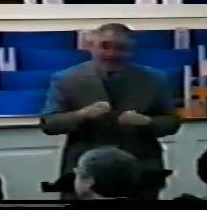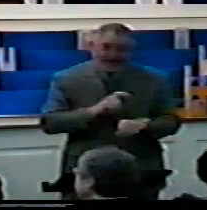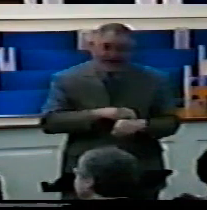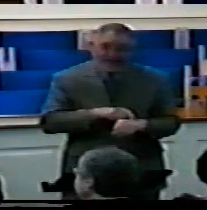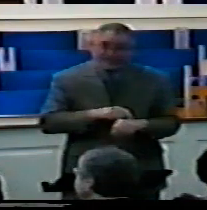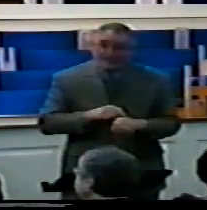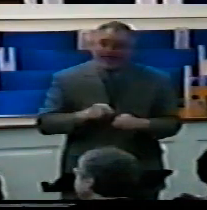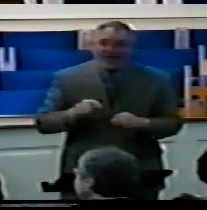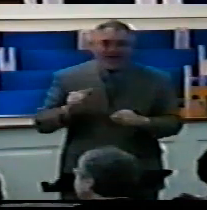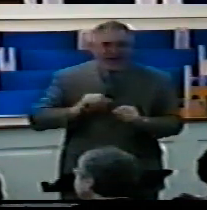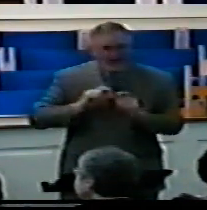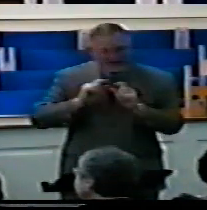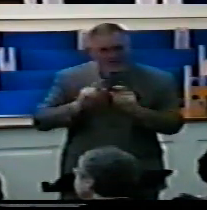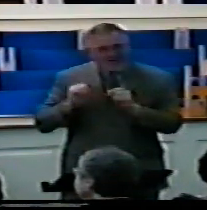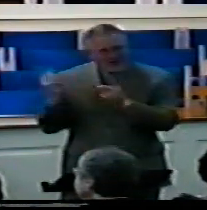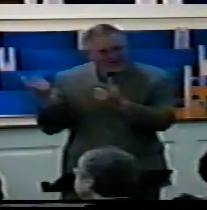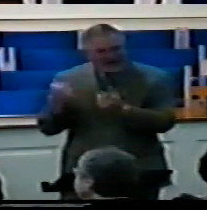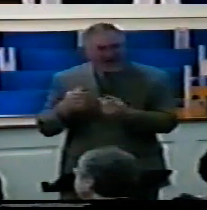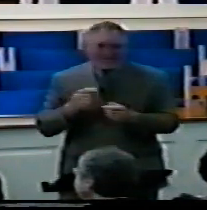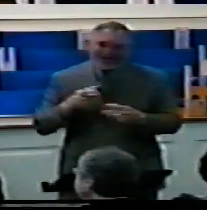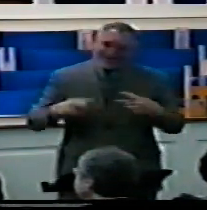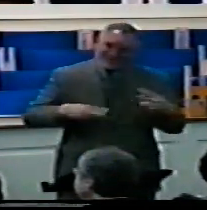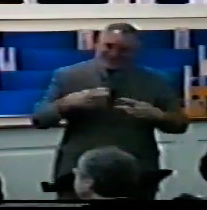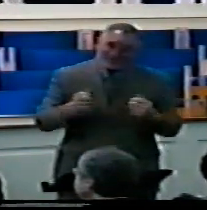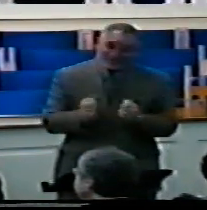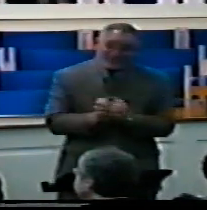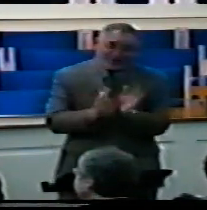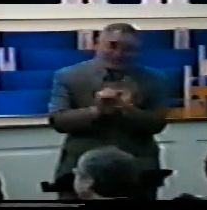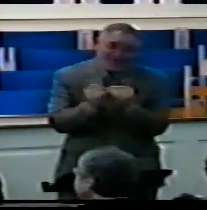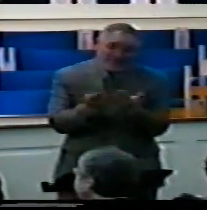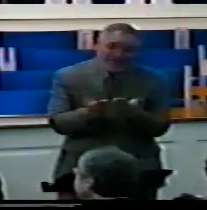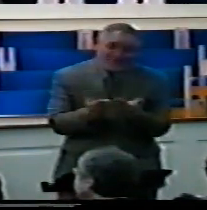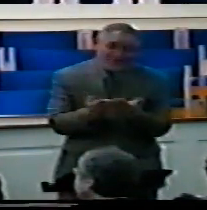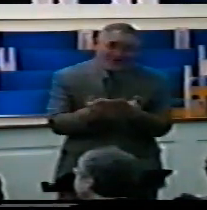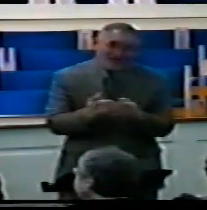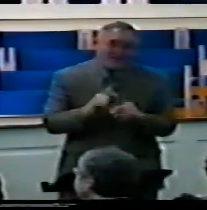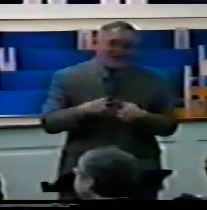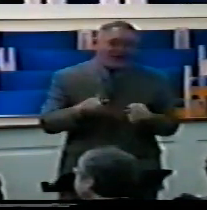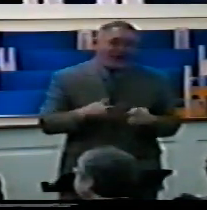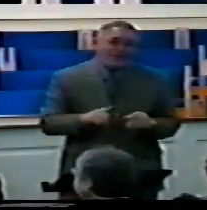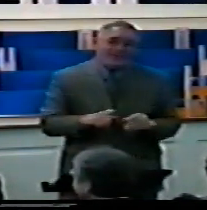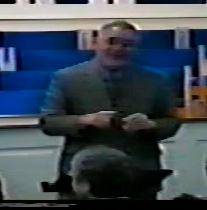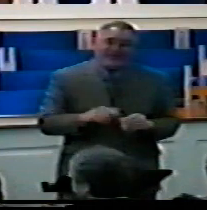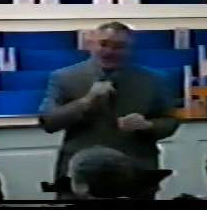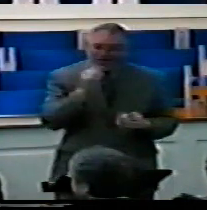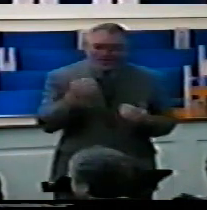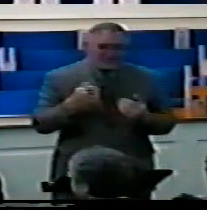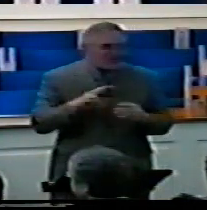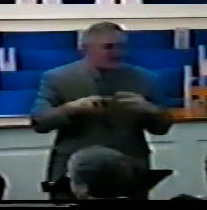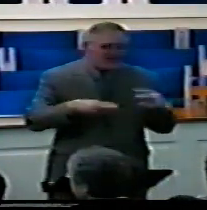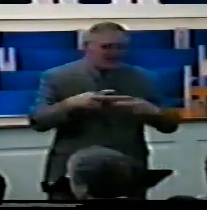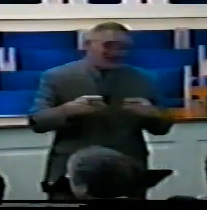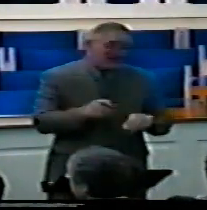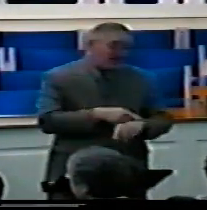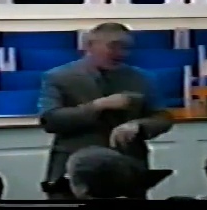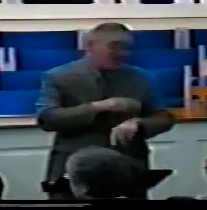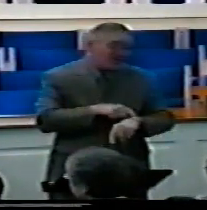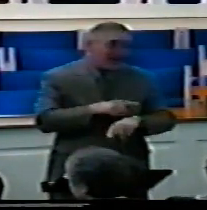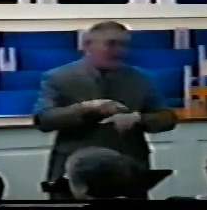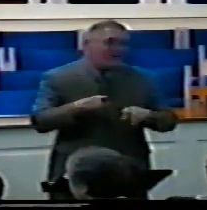precious book in my hand. Oh, our visit wouldn't be long, but I'd plant a seed. But this day was so